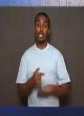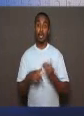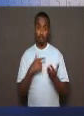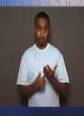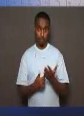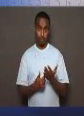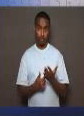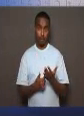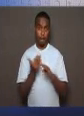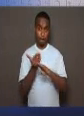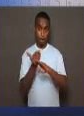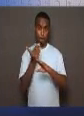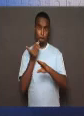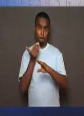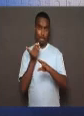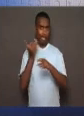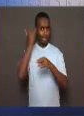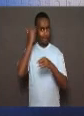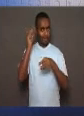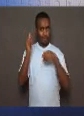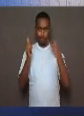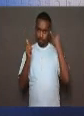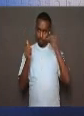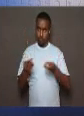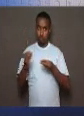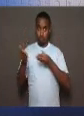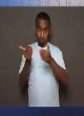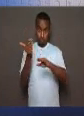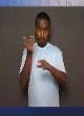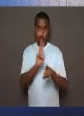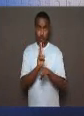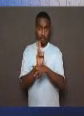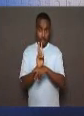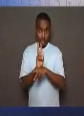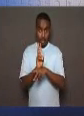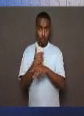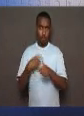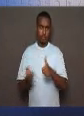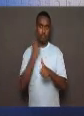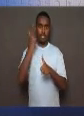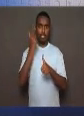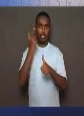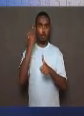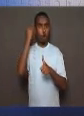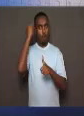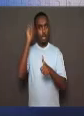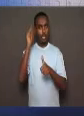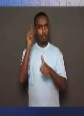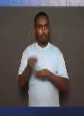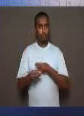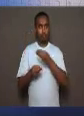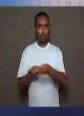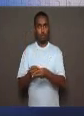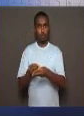Therefore, before we can suggest our opinions about a film, we must first put that opinion